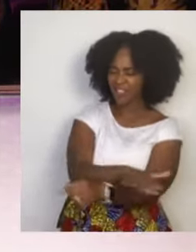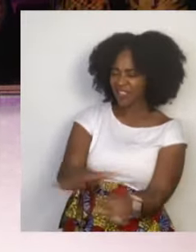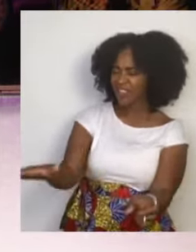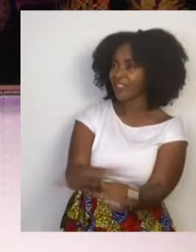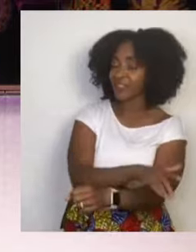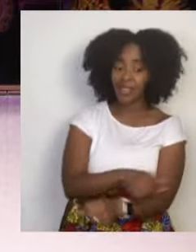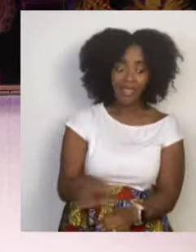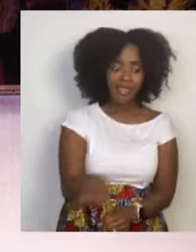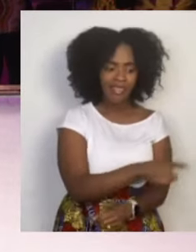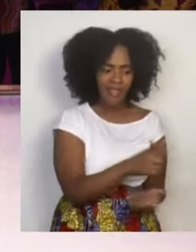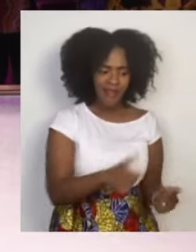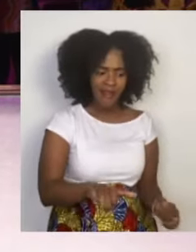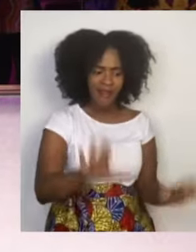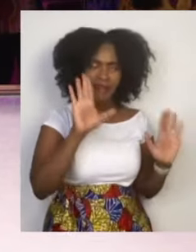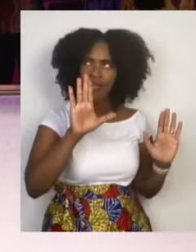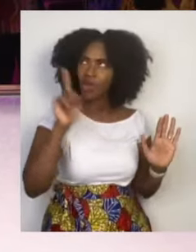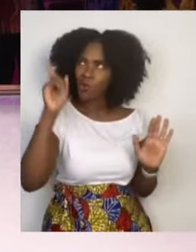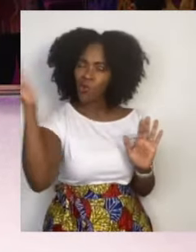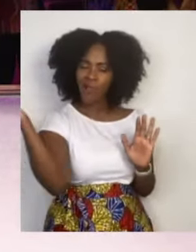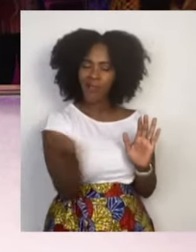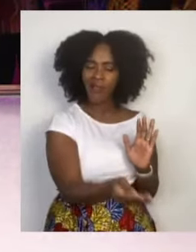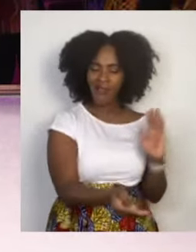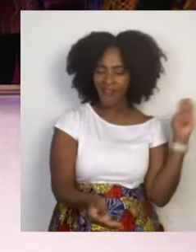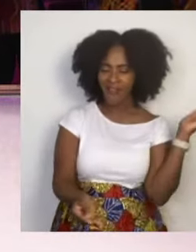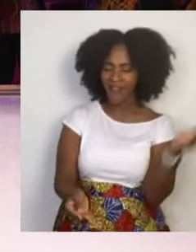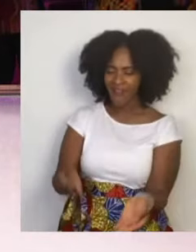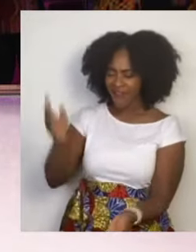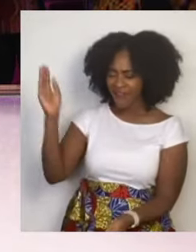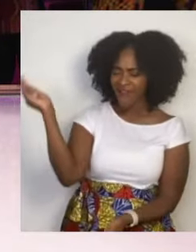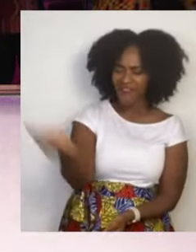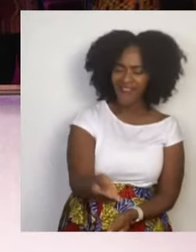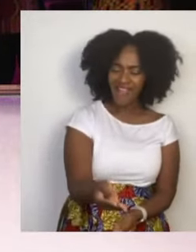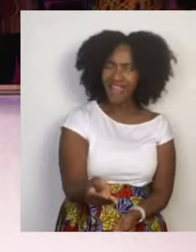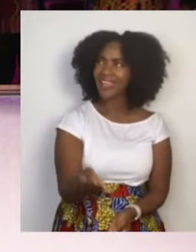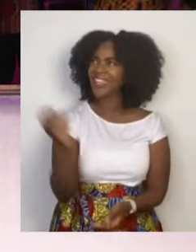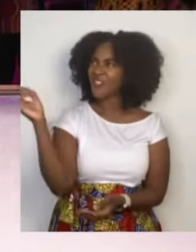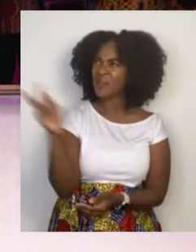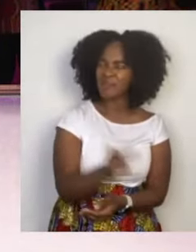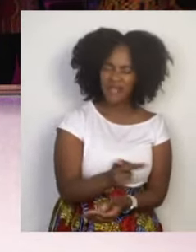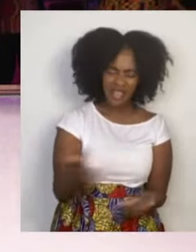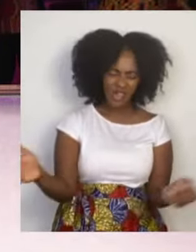back good measure, pressed down, shaken together, and running over.